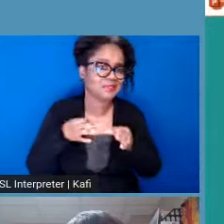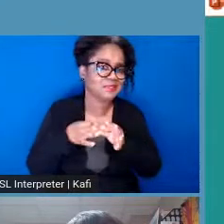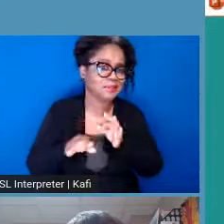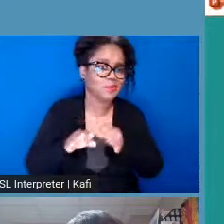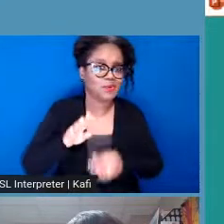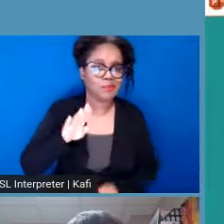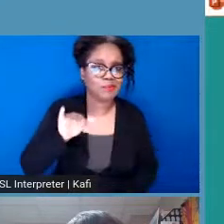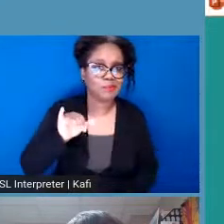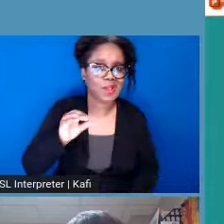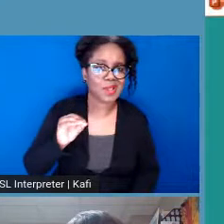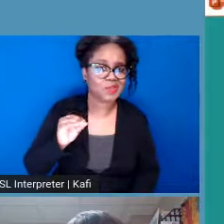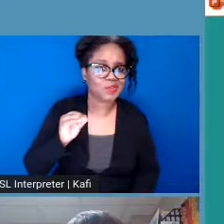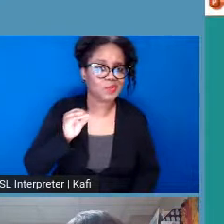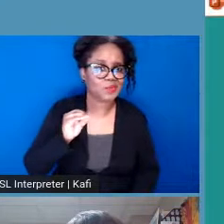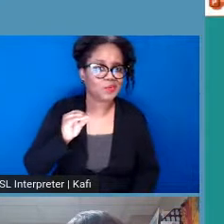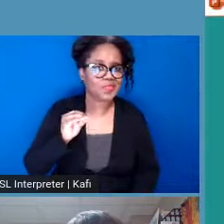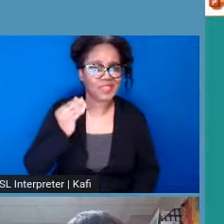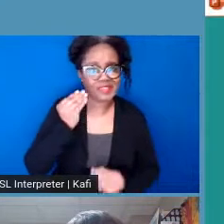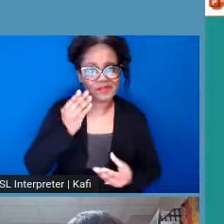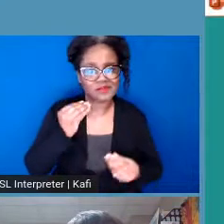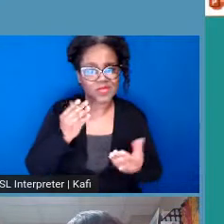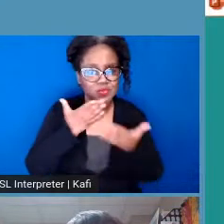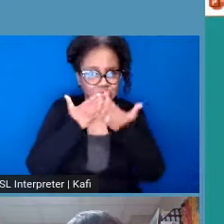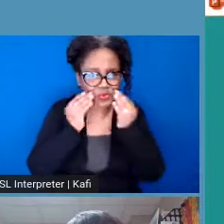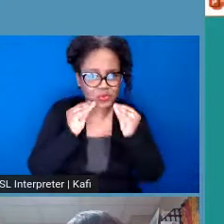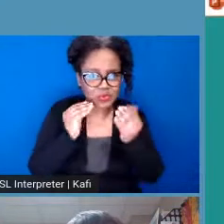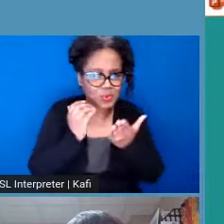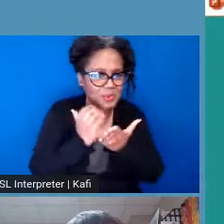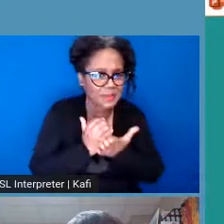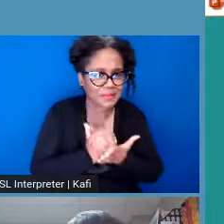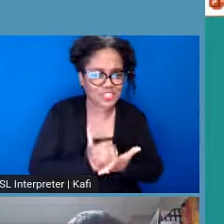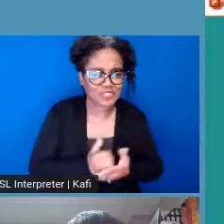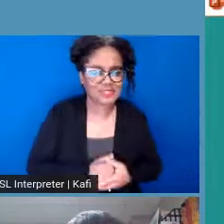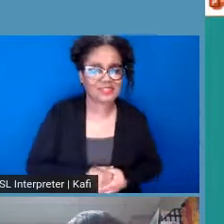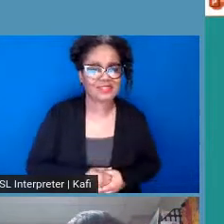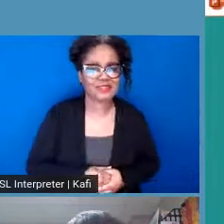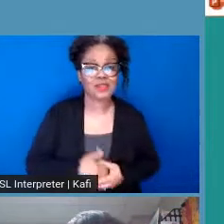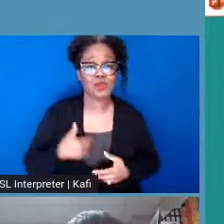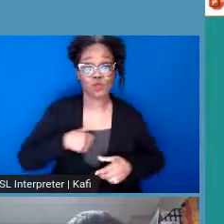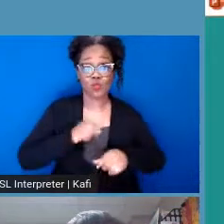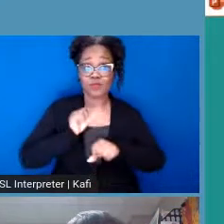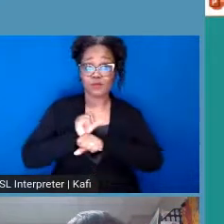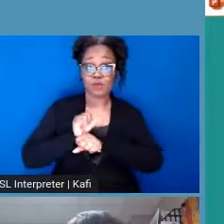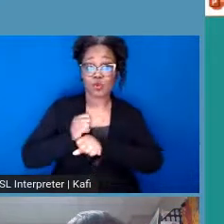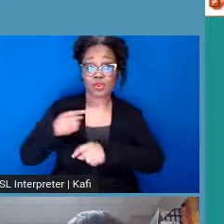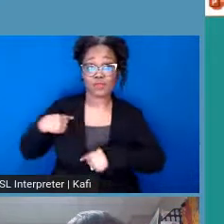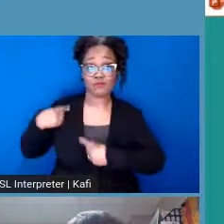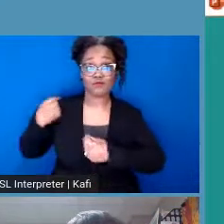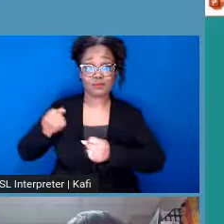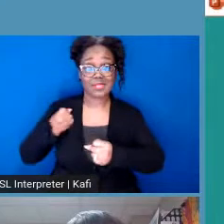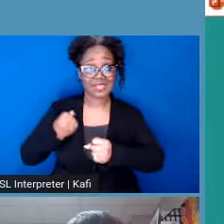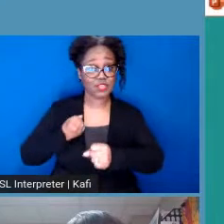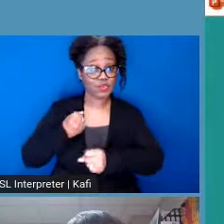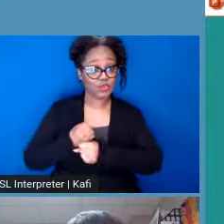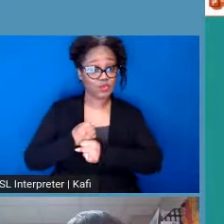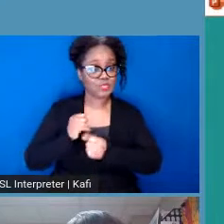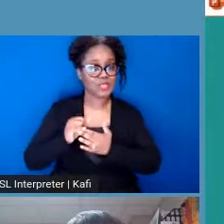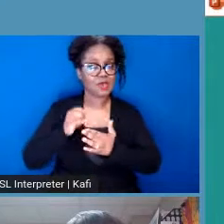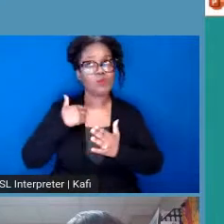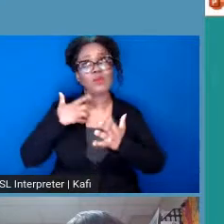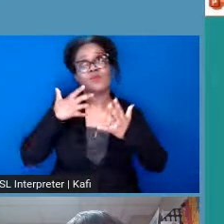no images. Although we've been working for many years with the intent that we wanted to share the collection